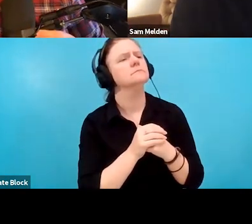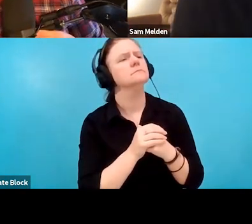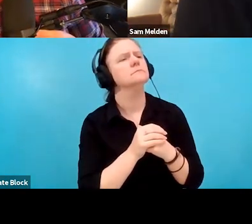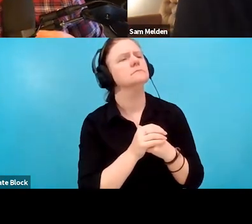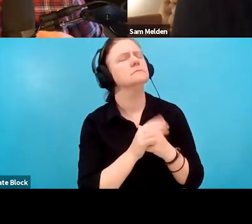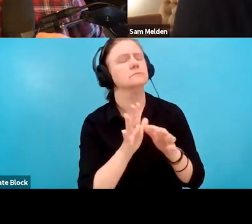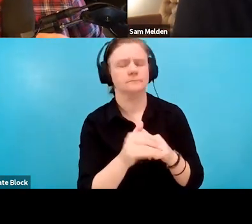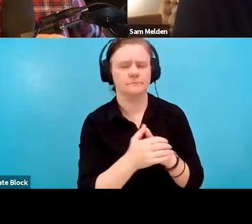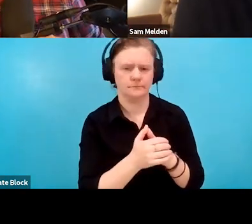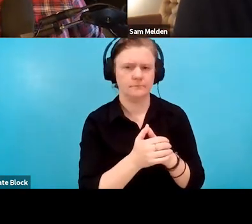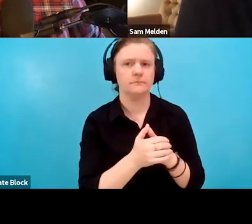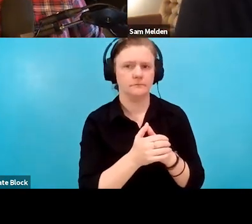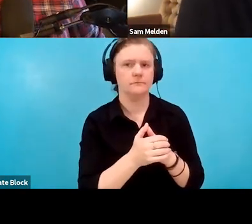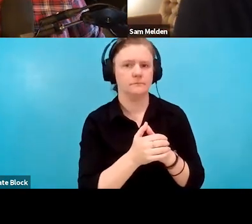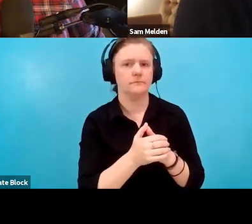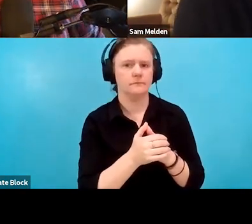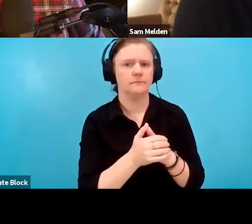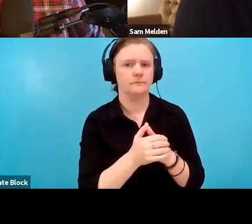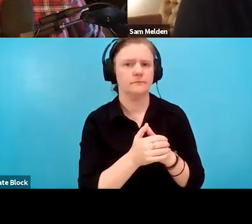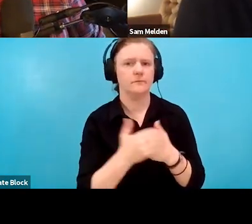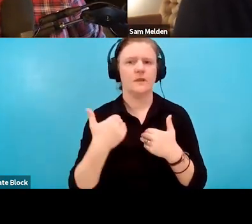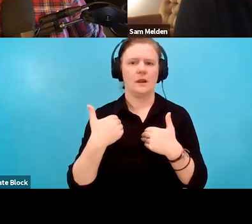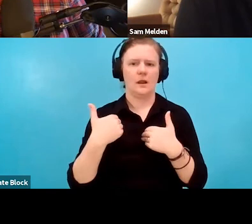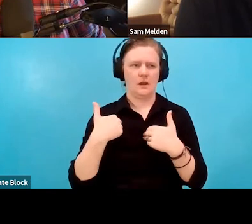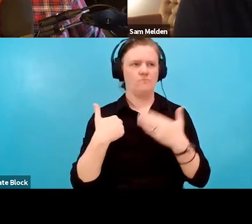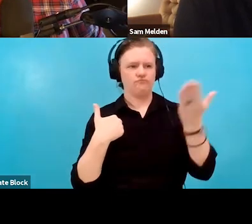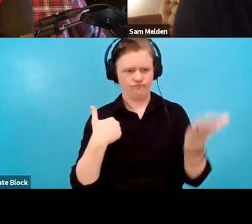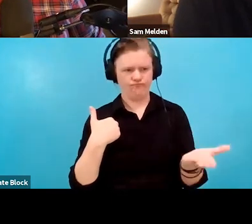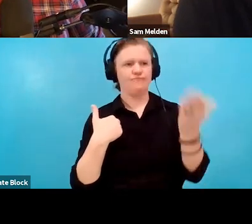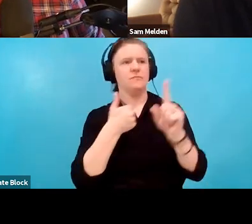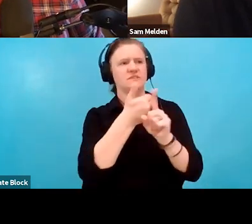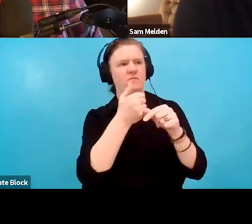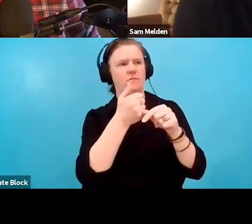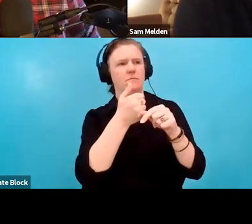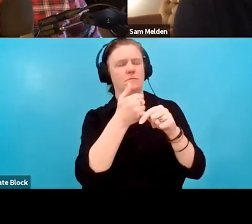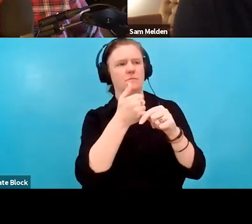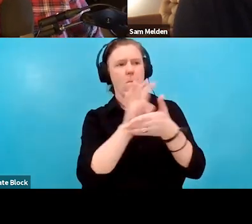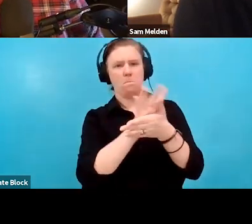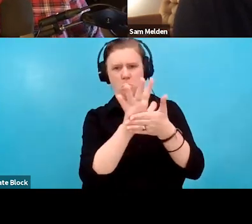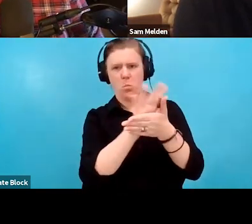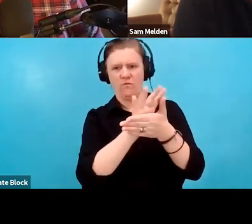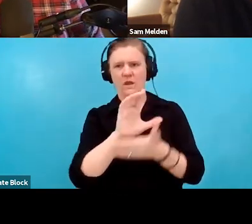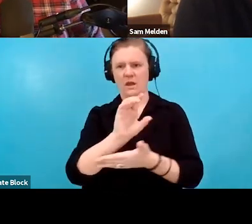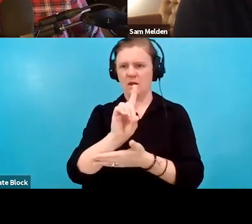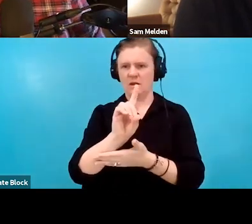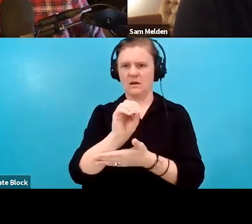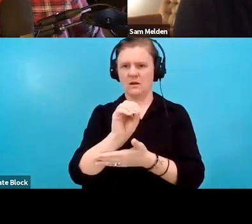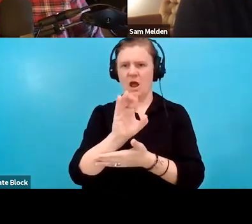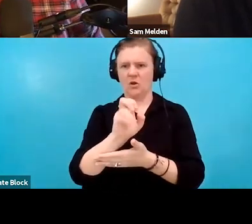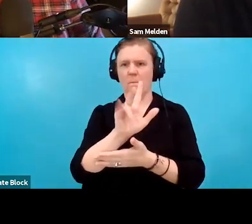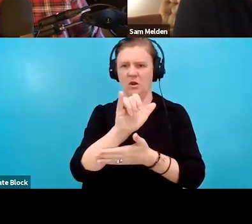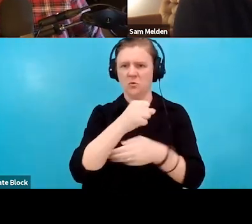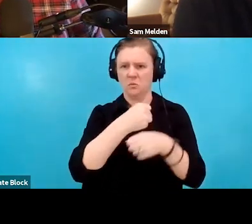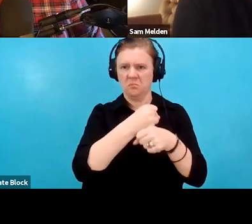So I'm talking to someone who's a documentary filmmaker who has a pretty significant appreciation